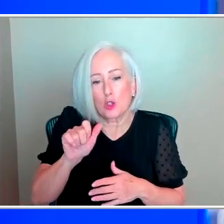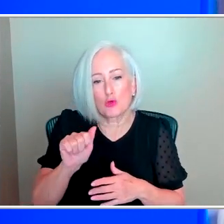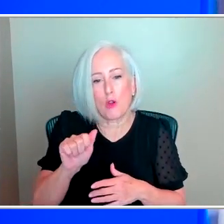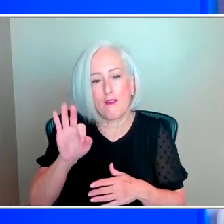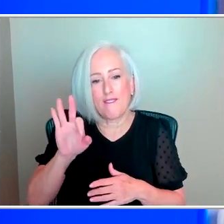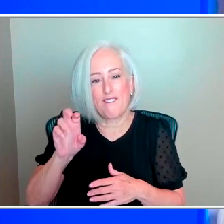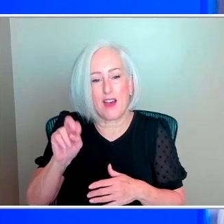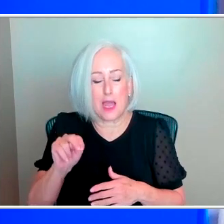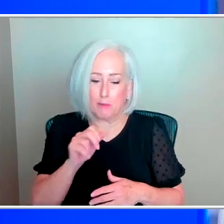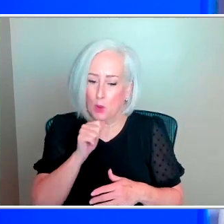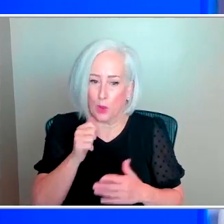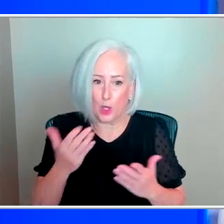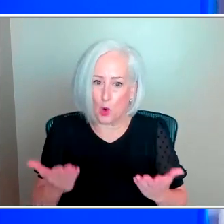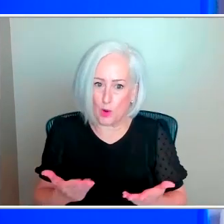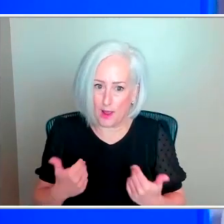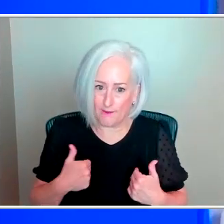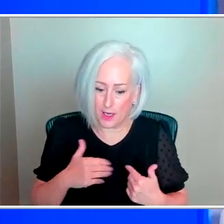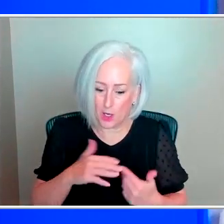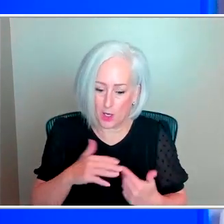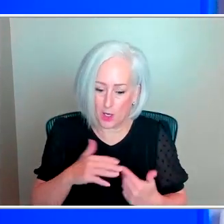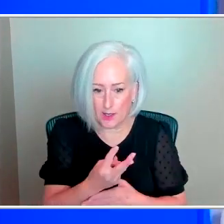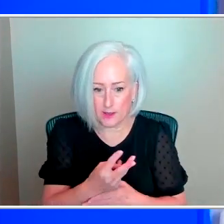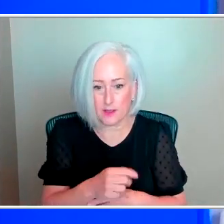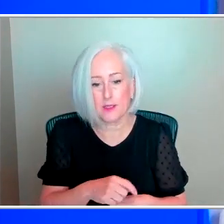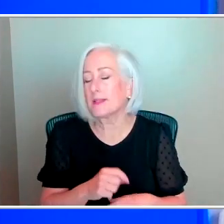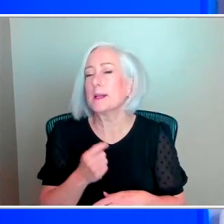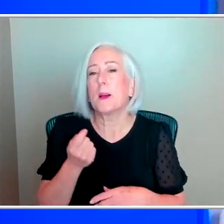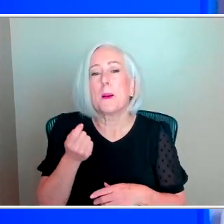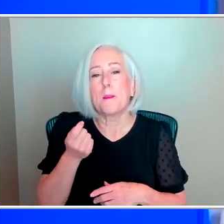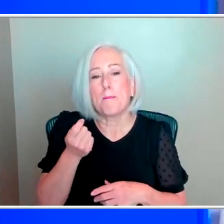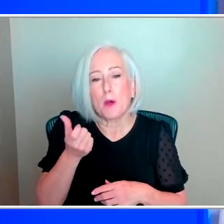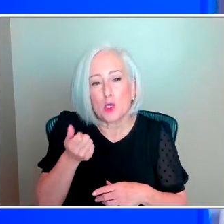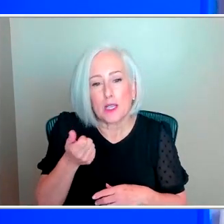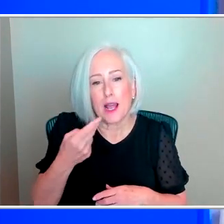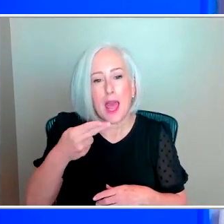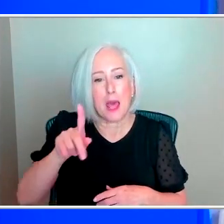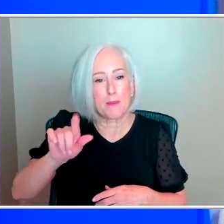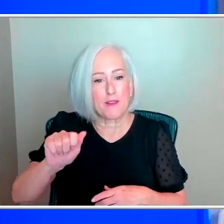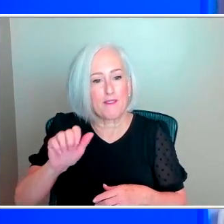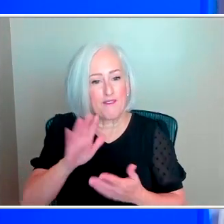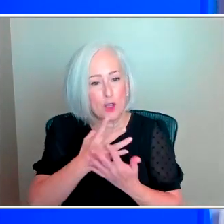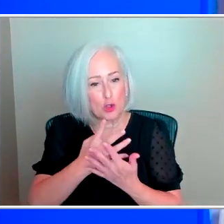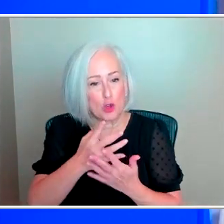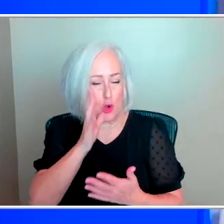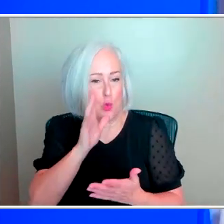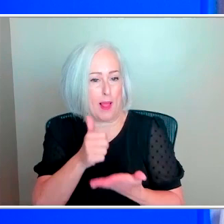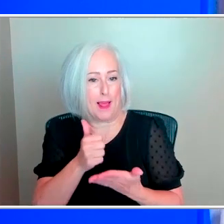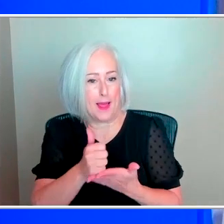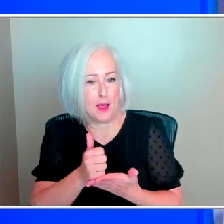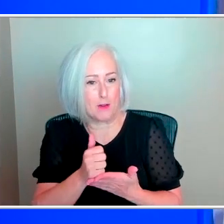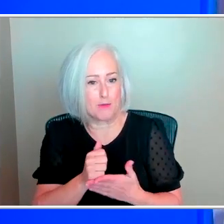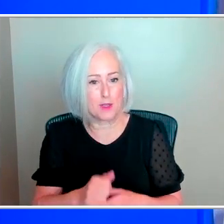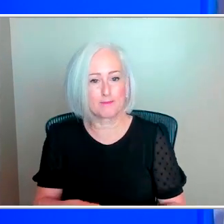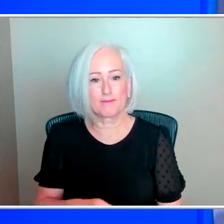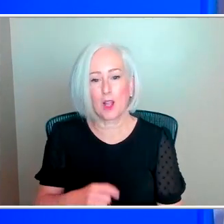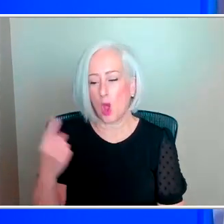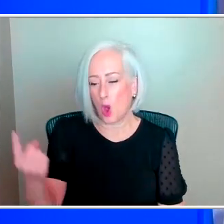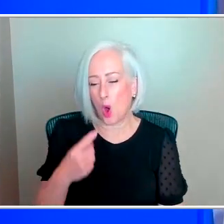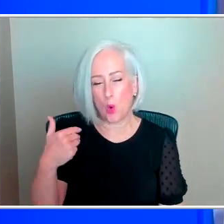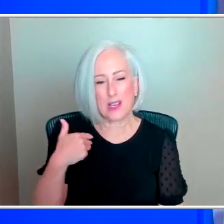in terms of particulates, yes, HEPA filter will help. In terms of ozone and that, you're really not